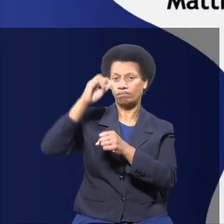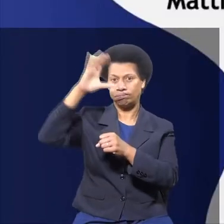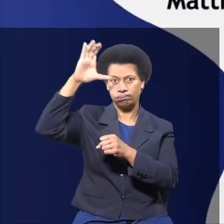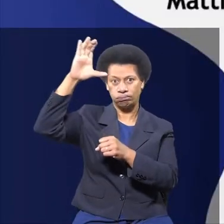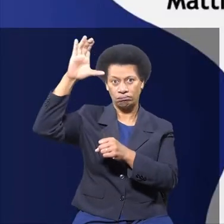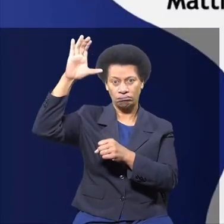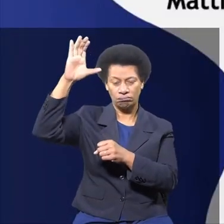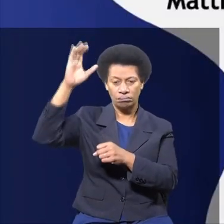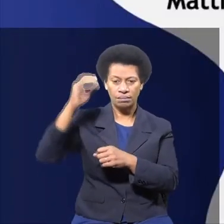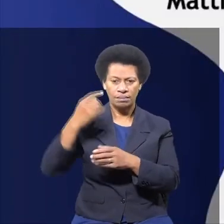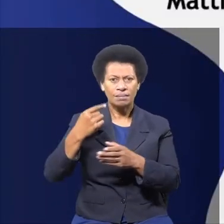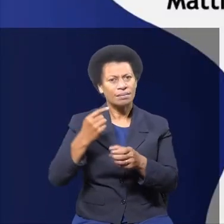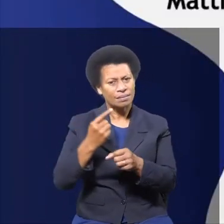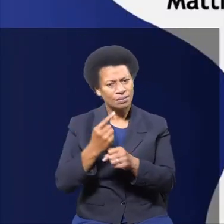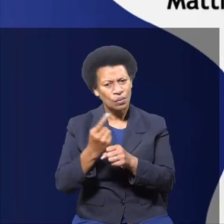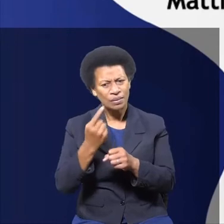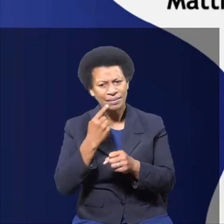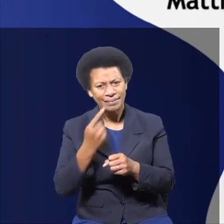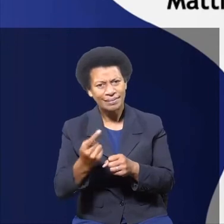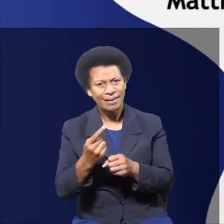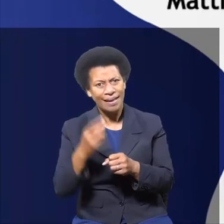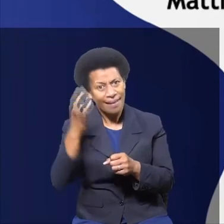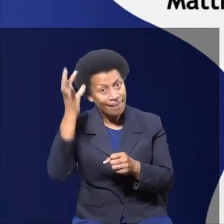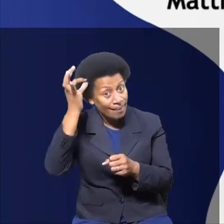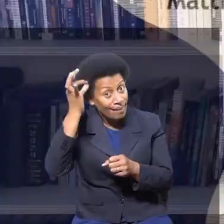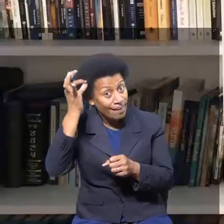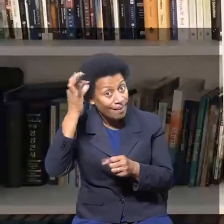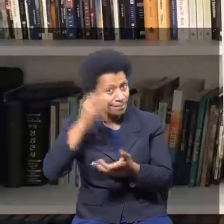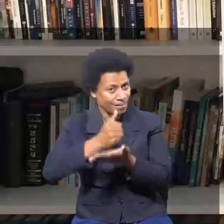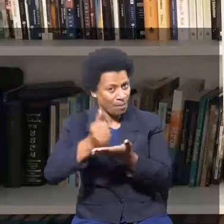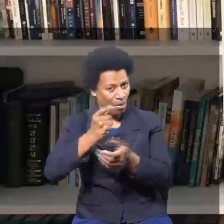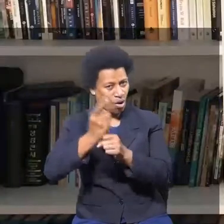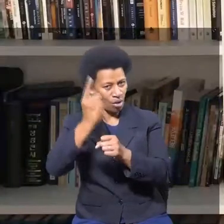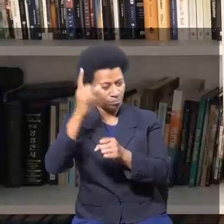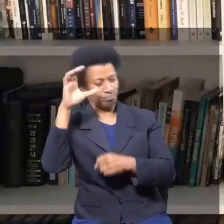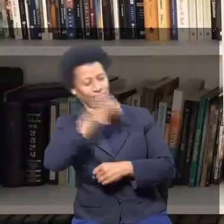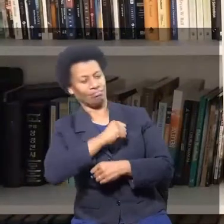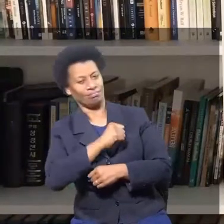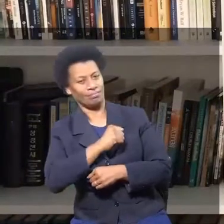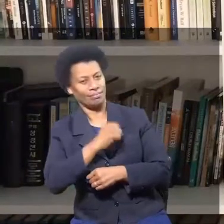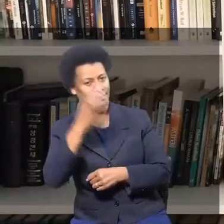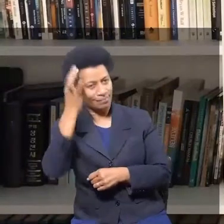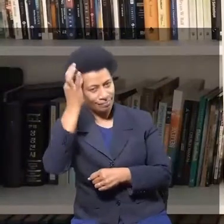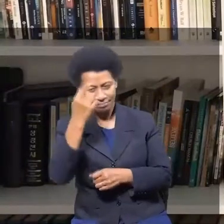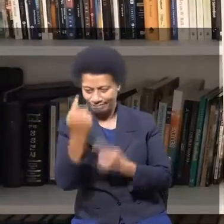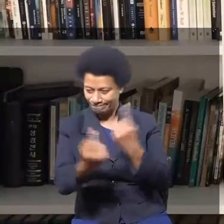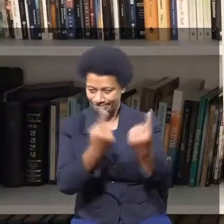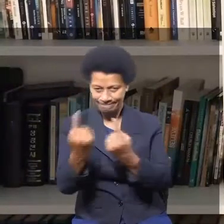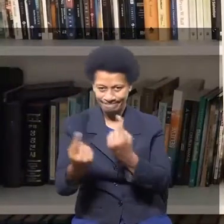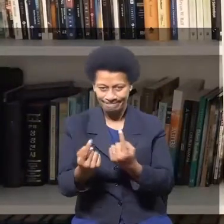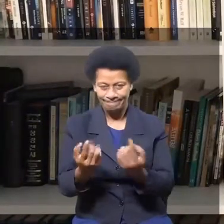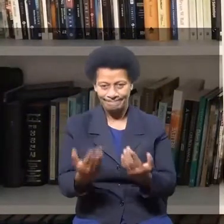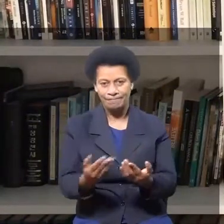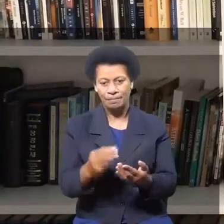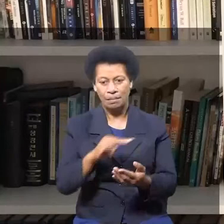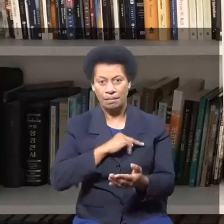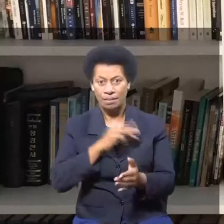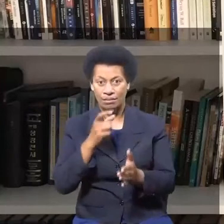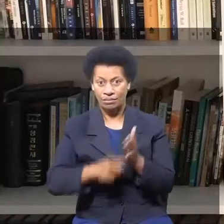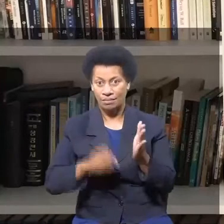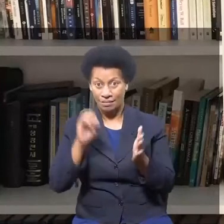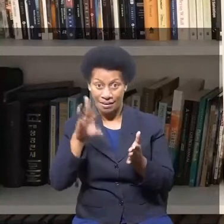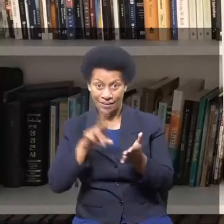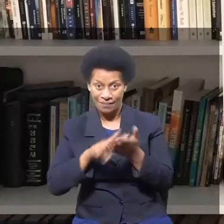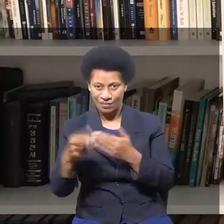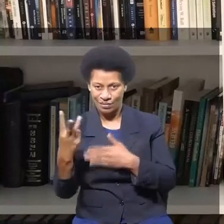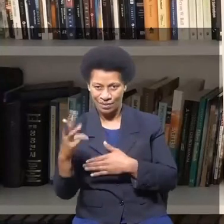even the hairs of your head are all numbered. That is an incredible insight in Matthew chapter 10